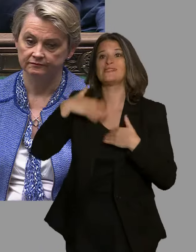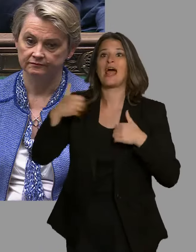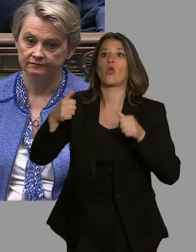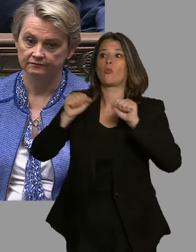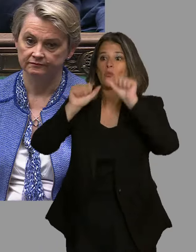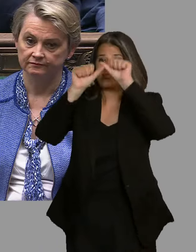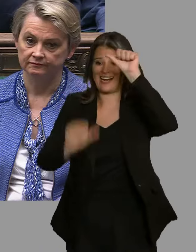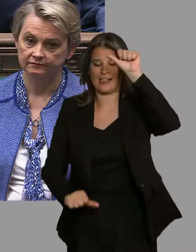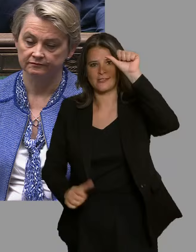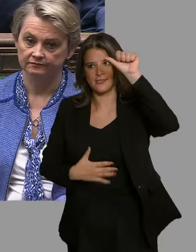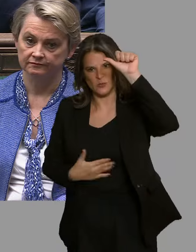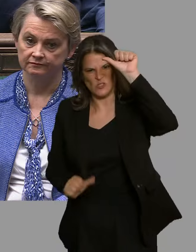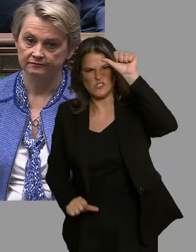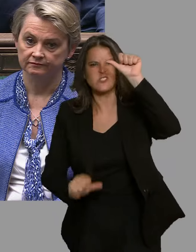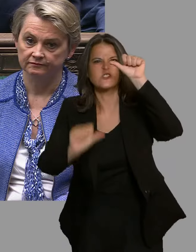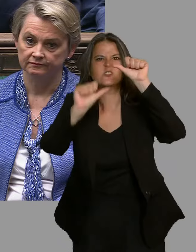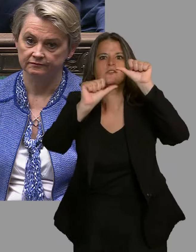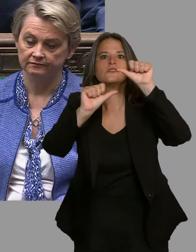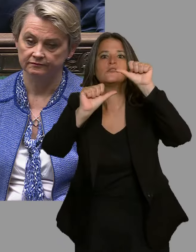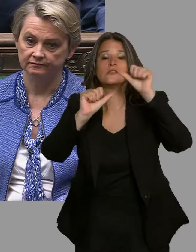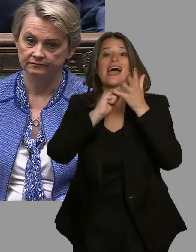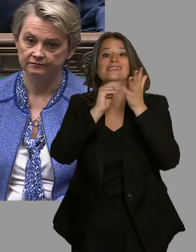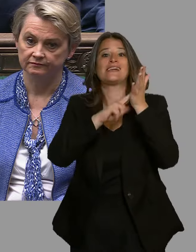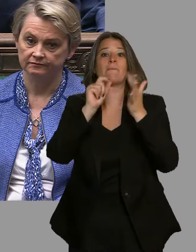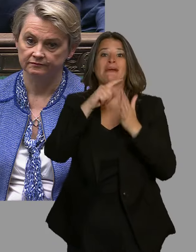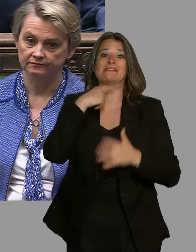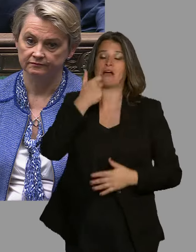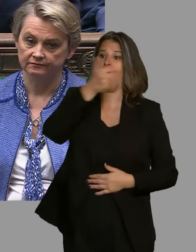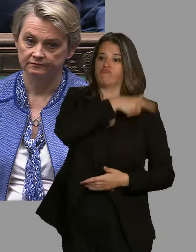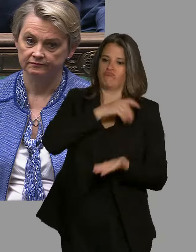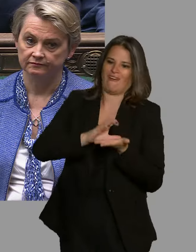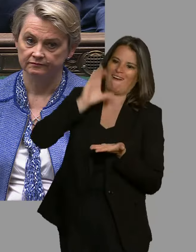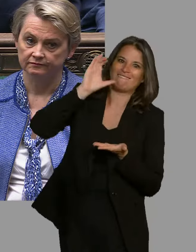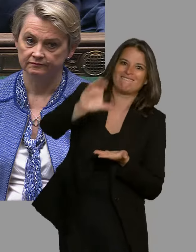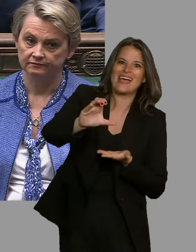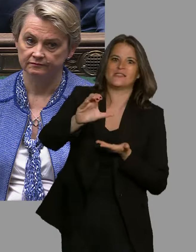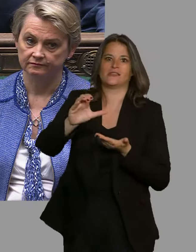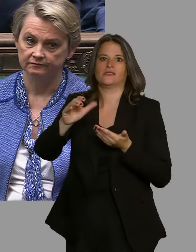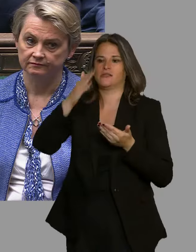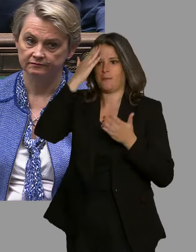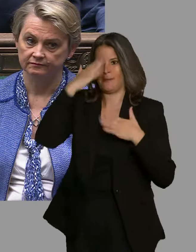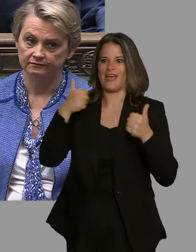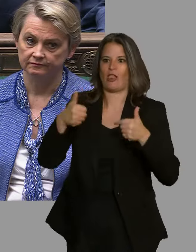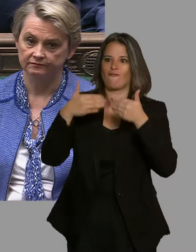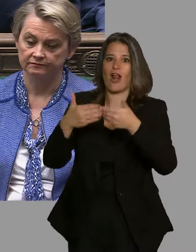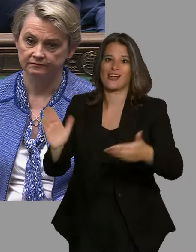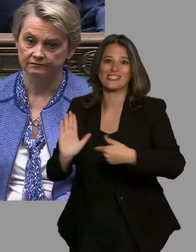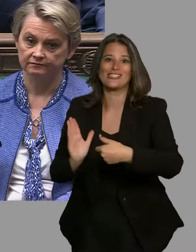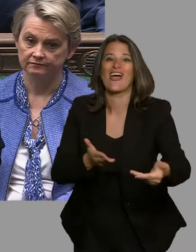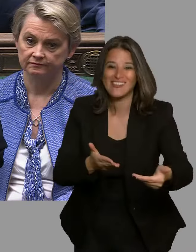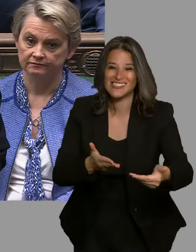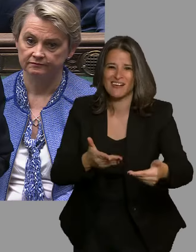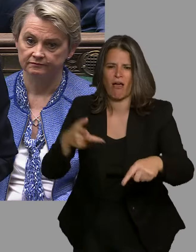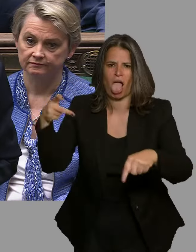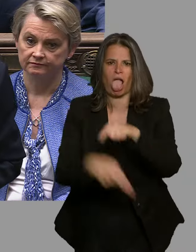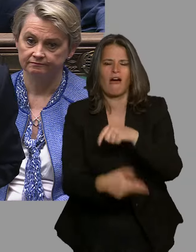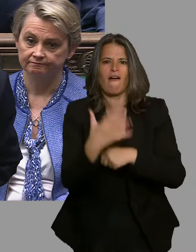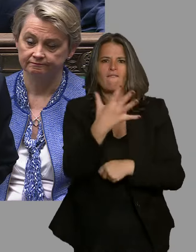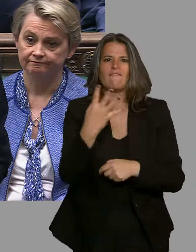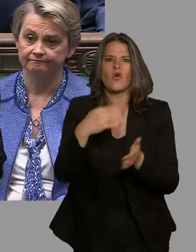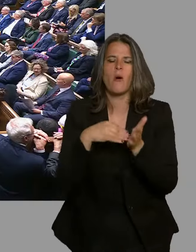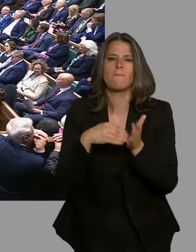in the budget, 2 decades in power, the SNP are out of excuses and out of ideas, and Scotland deserves